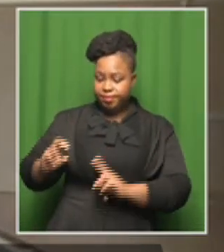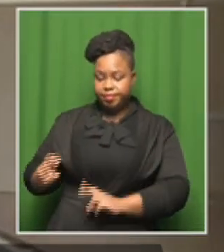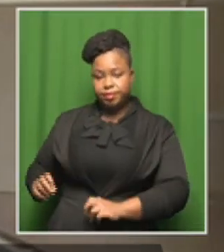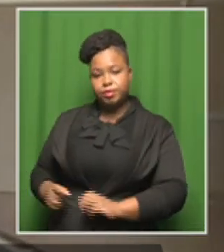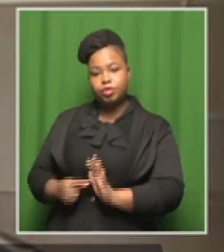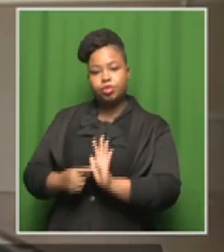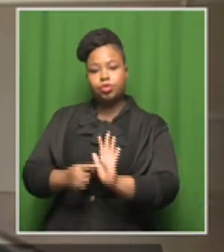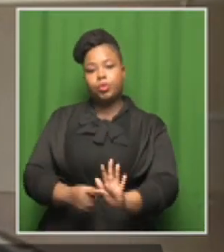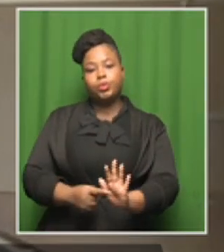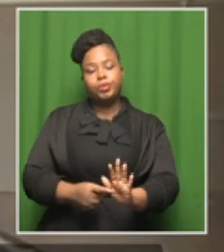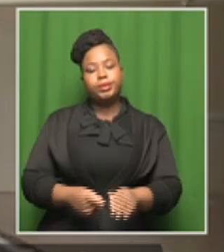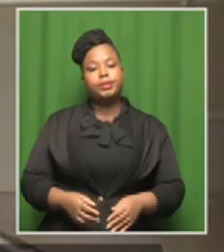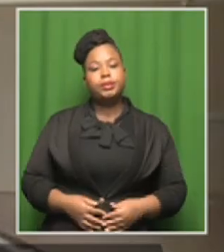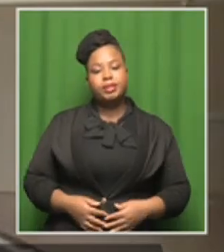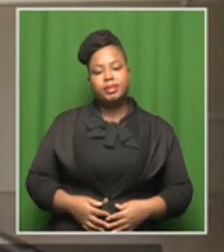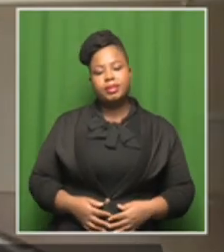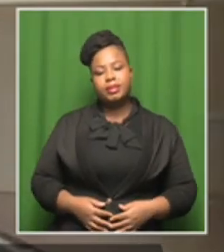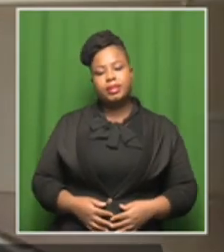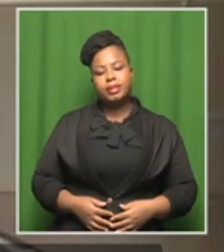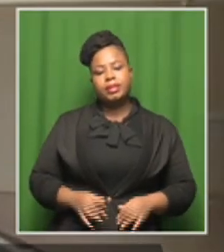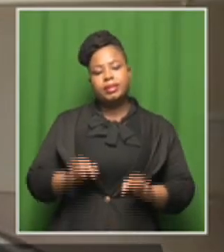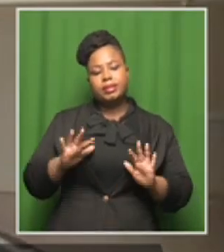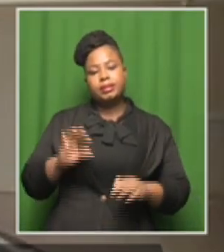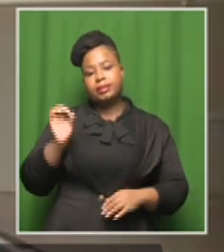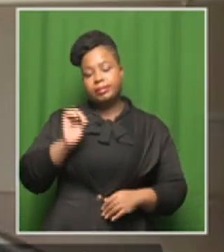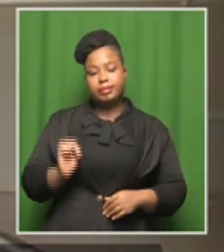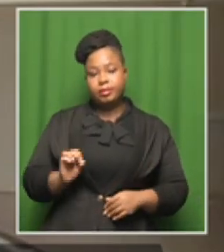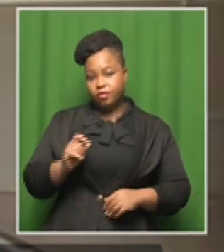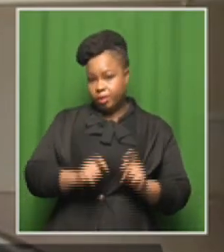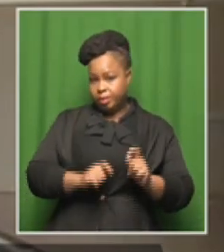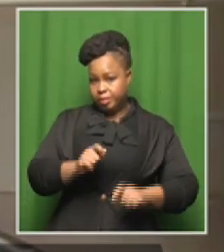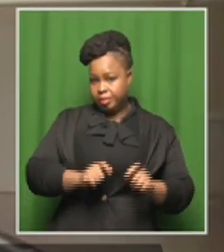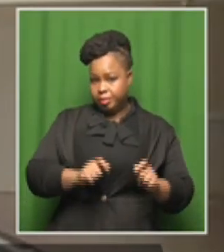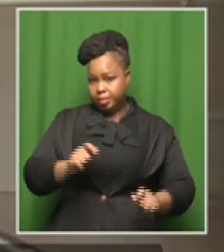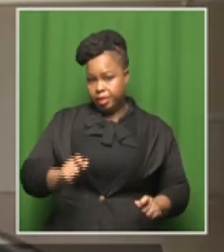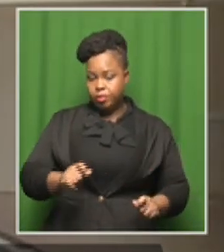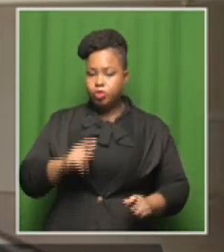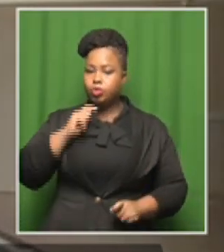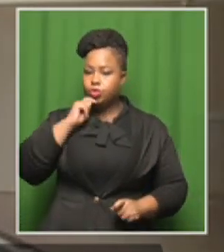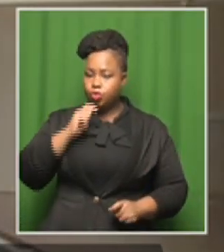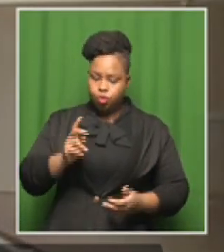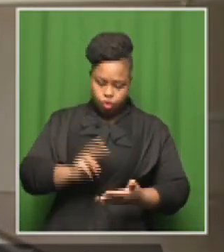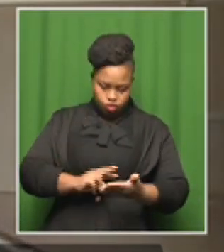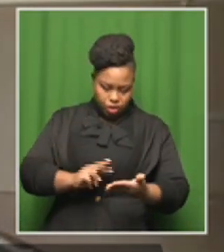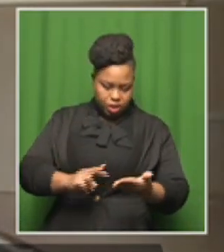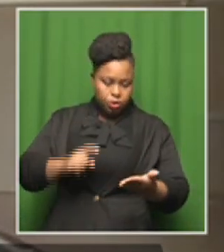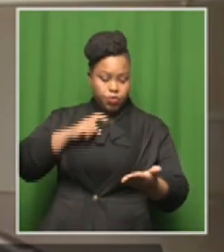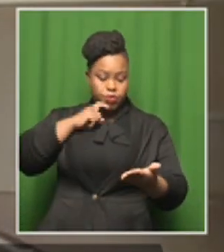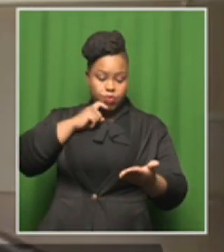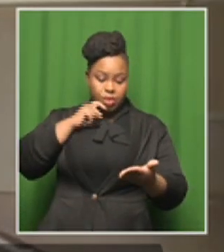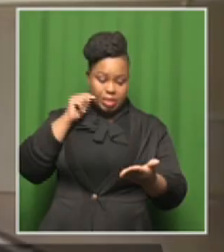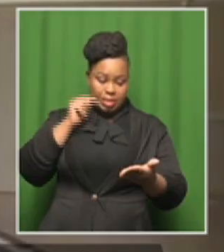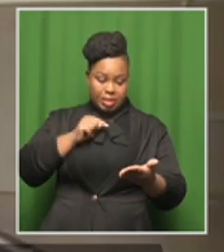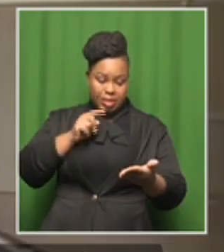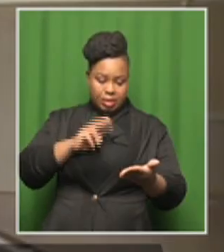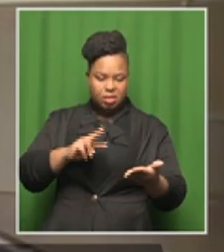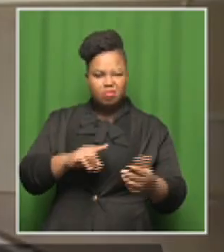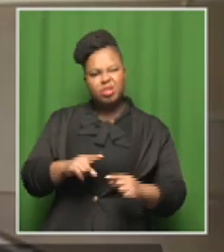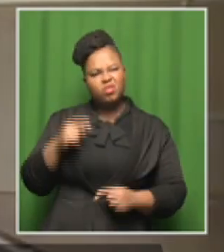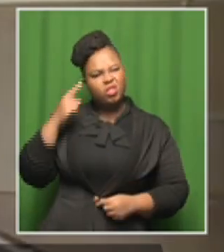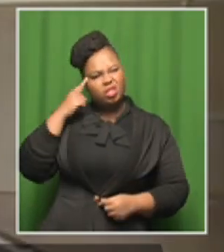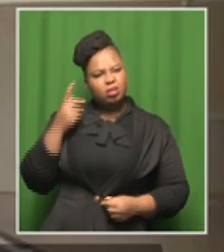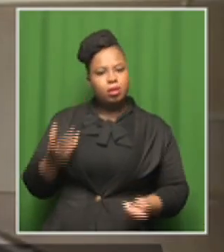that only, say, 10% of that population would actually use the warning labels. But if you think about